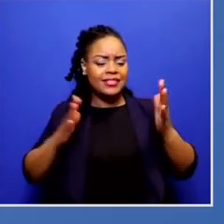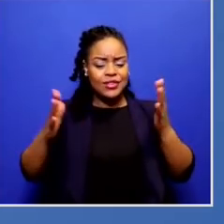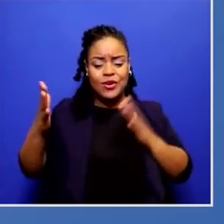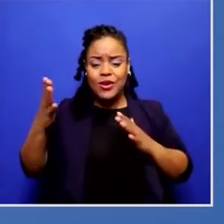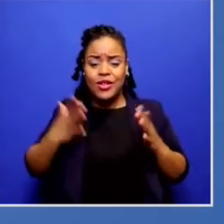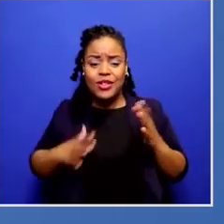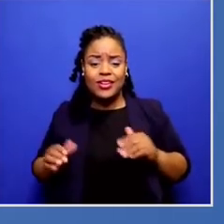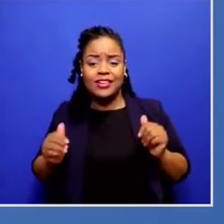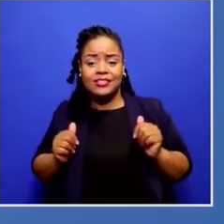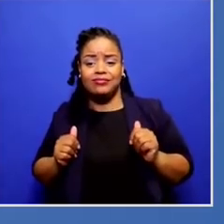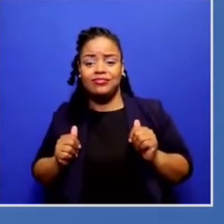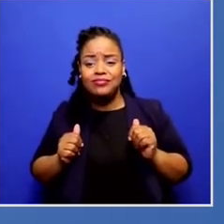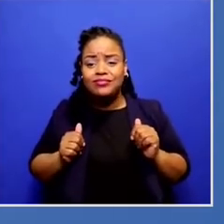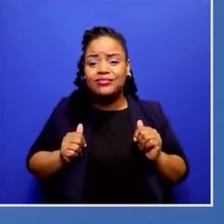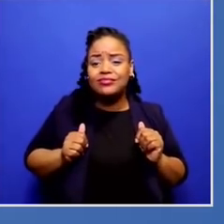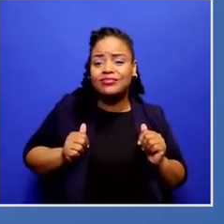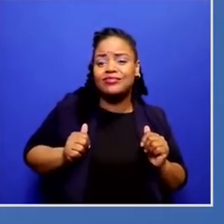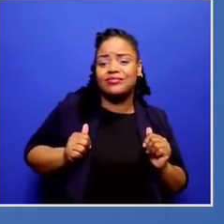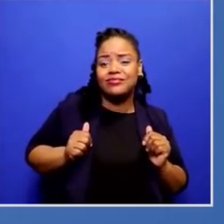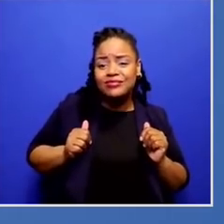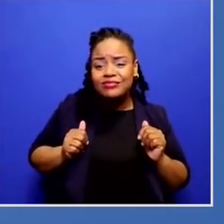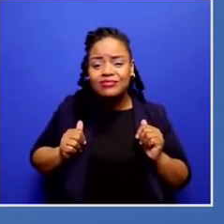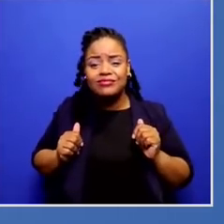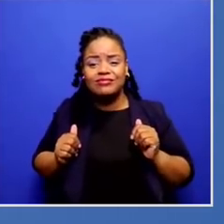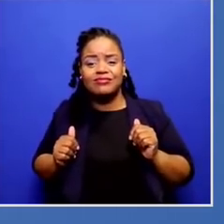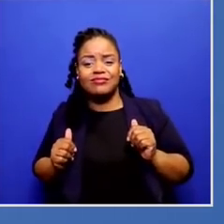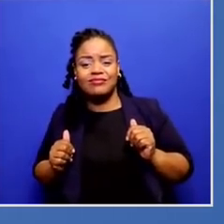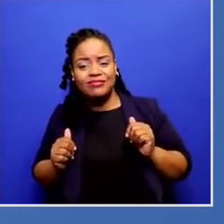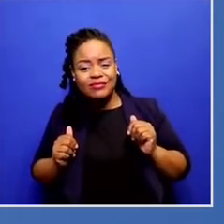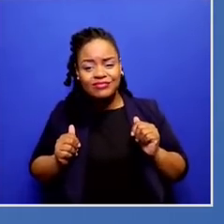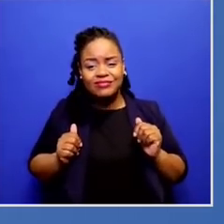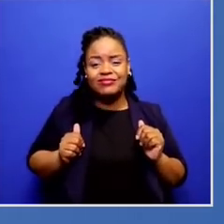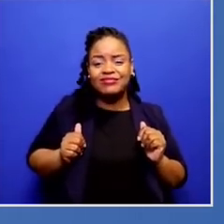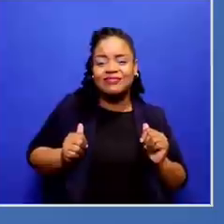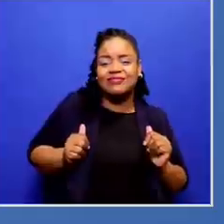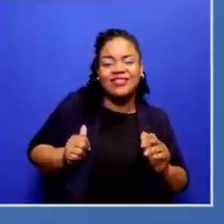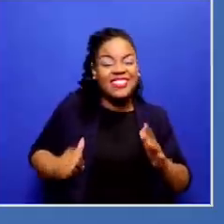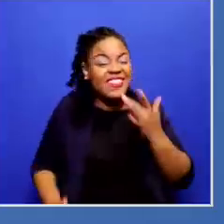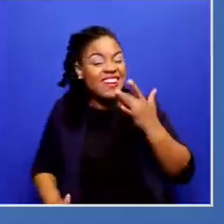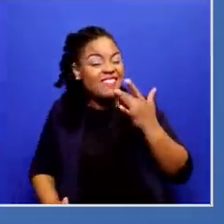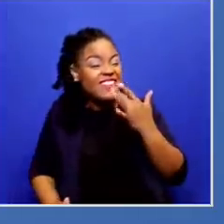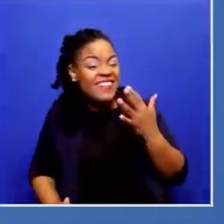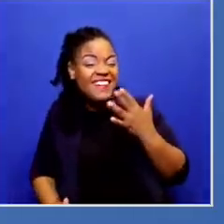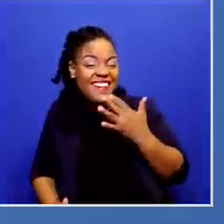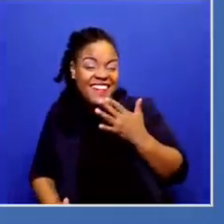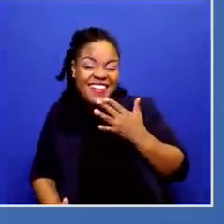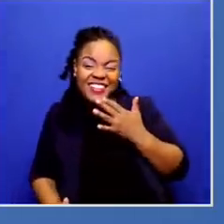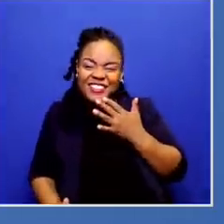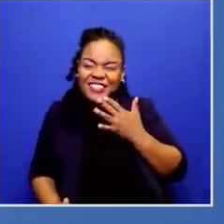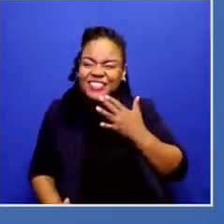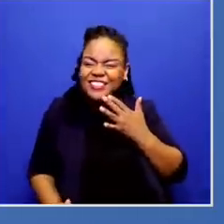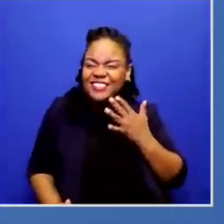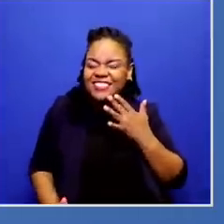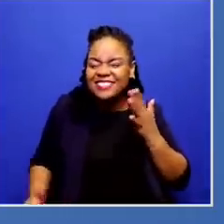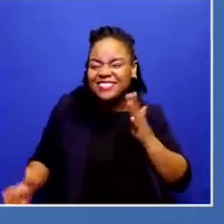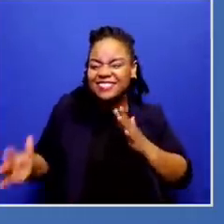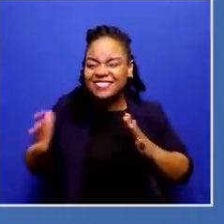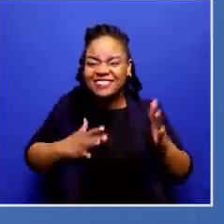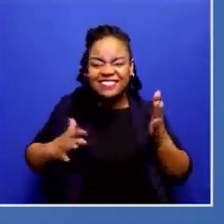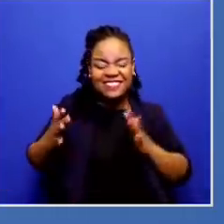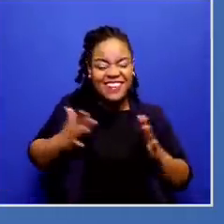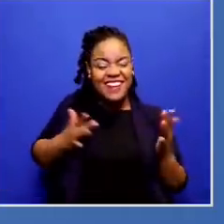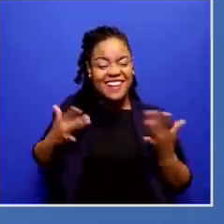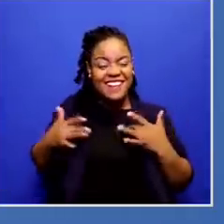with all my favorite colors right on, all my favorite colors.